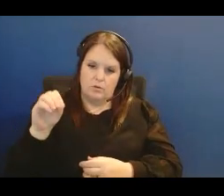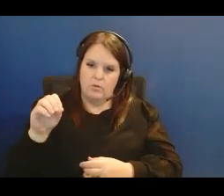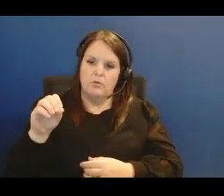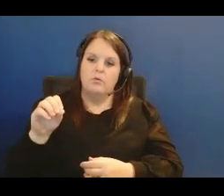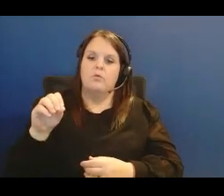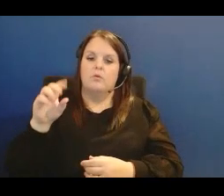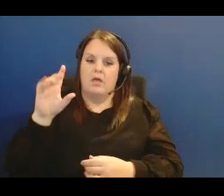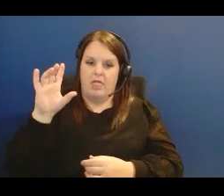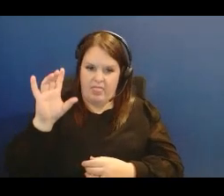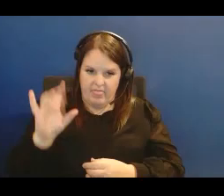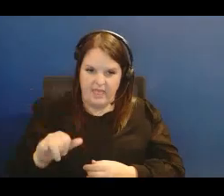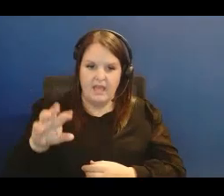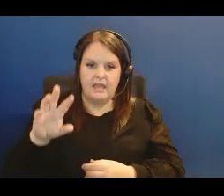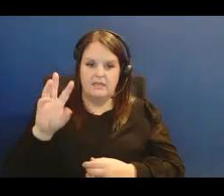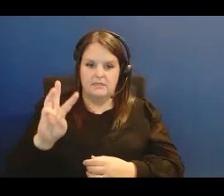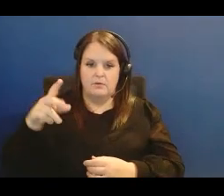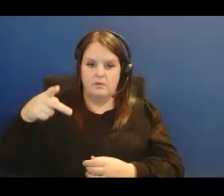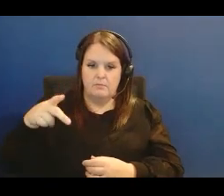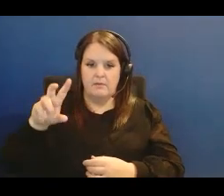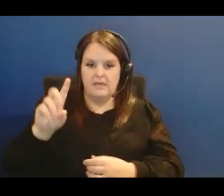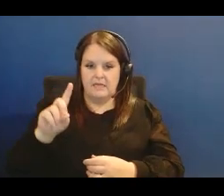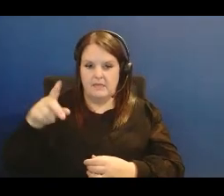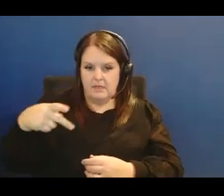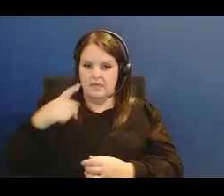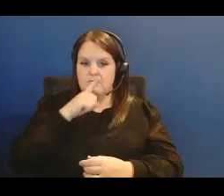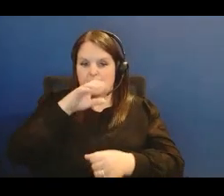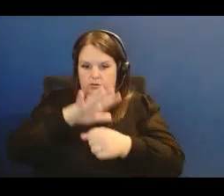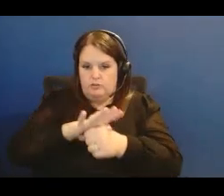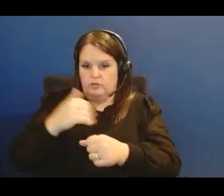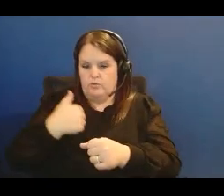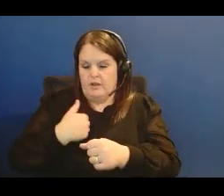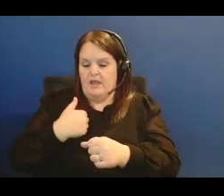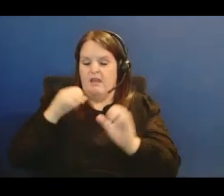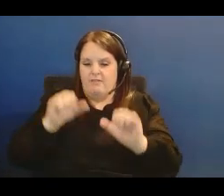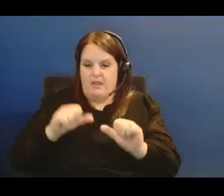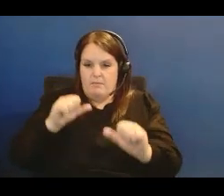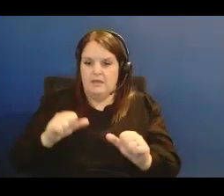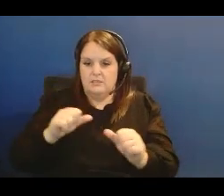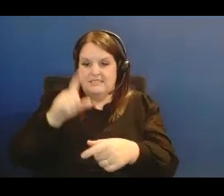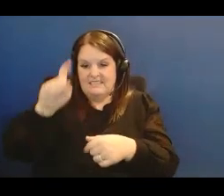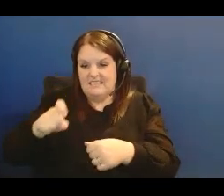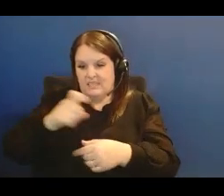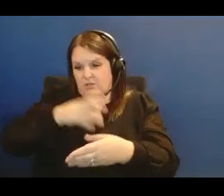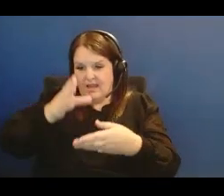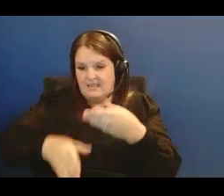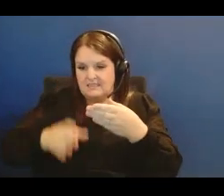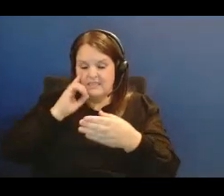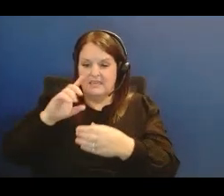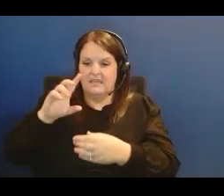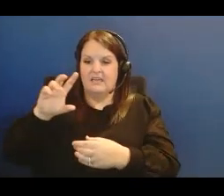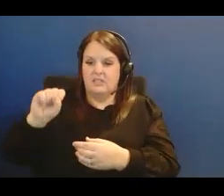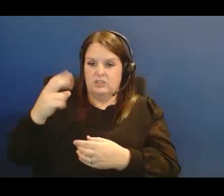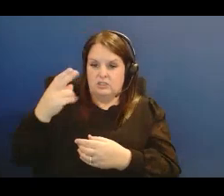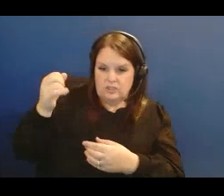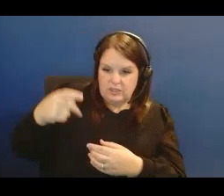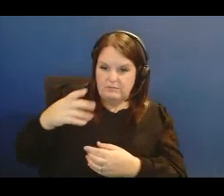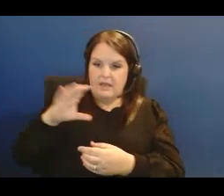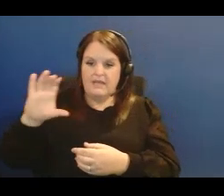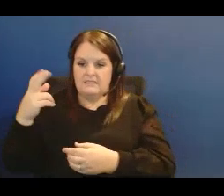ensures we have the workforce capacity needed to execute both the SHIP, the SHIP, and the